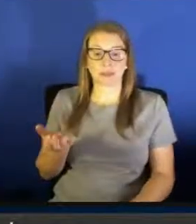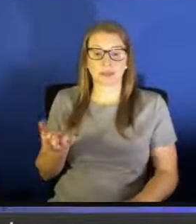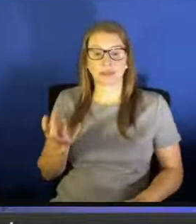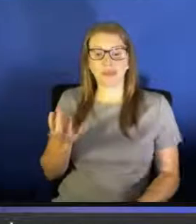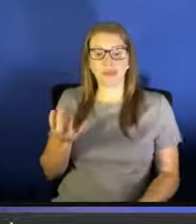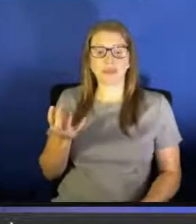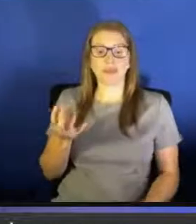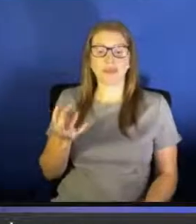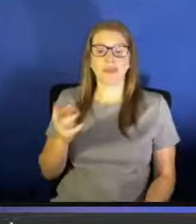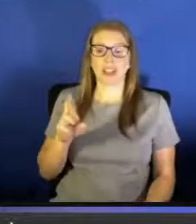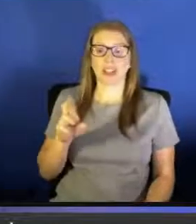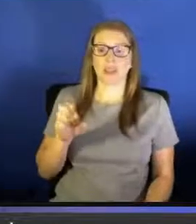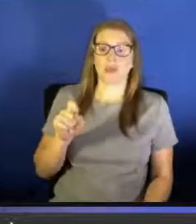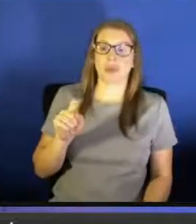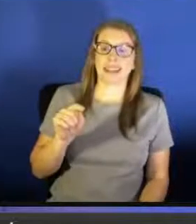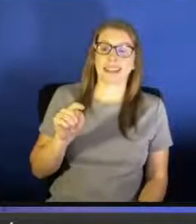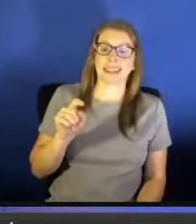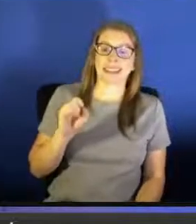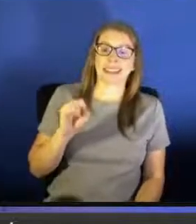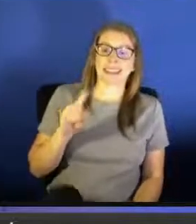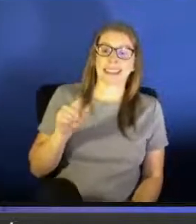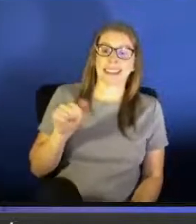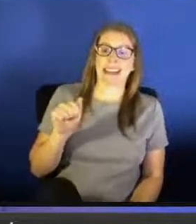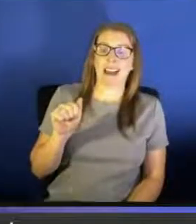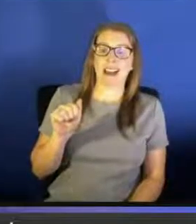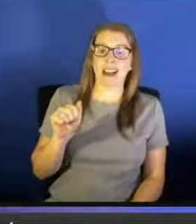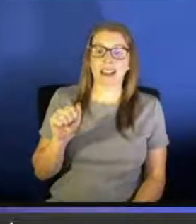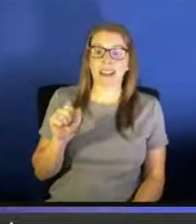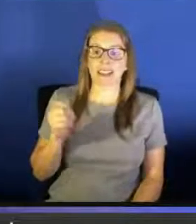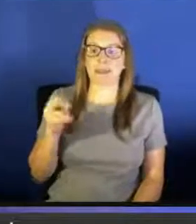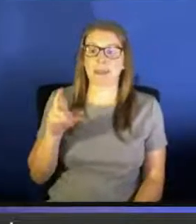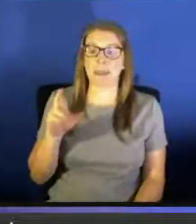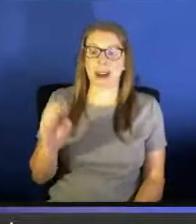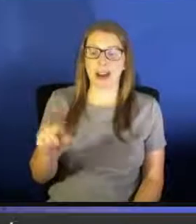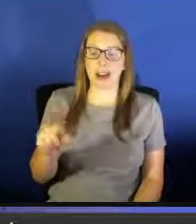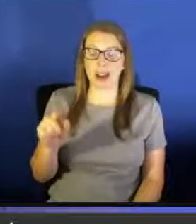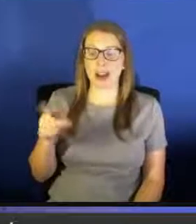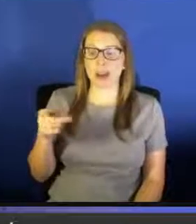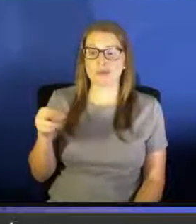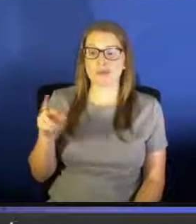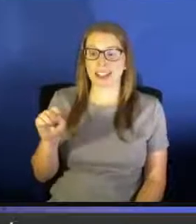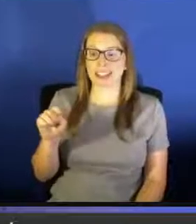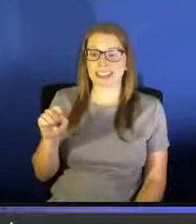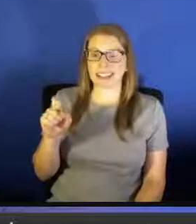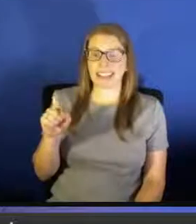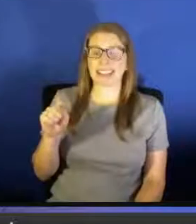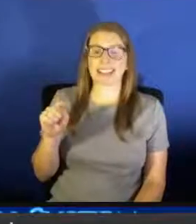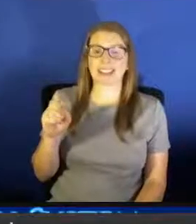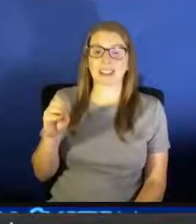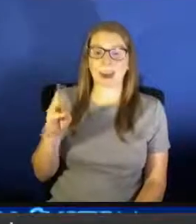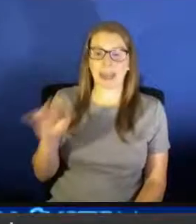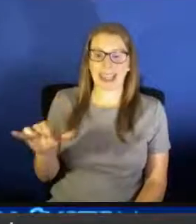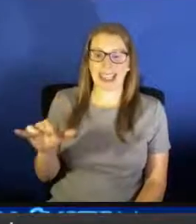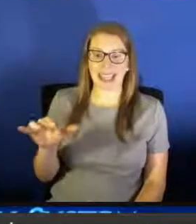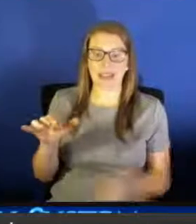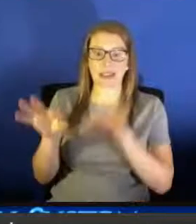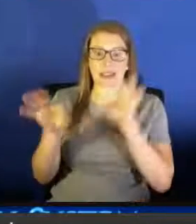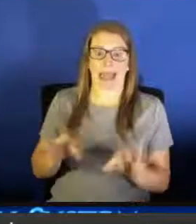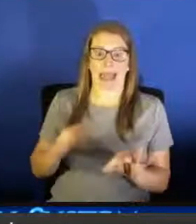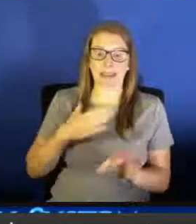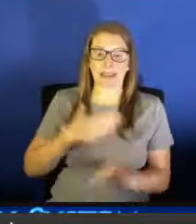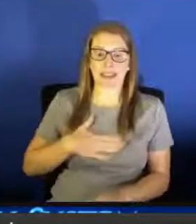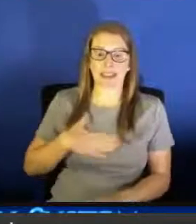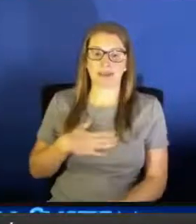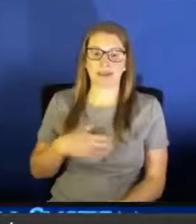Rezia sparing prostatectomy. You got it right. Ah, yes. Okay, but you got to now explain it. So tell us about that. Sure. Well, as Dr. Shen was